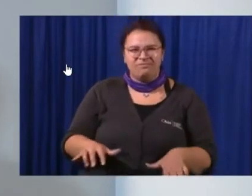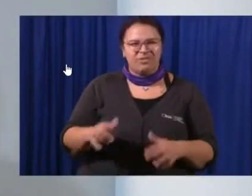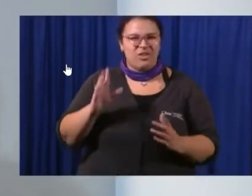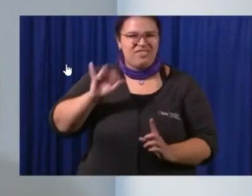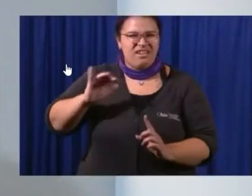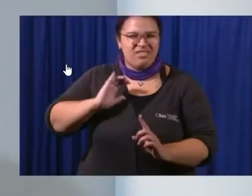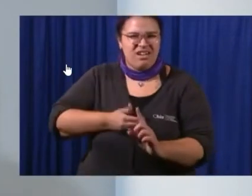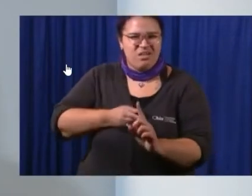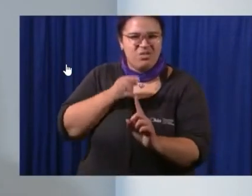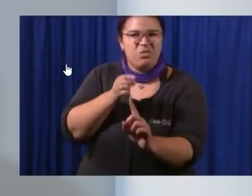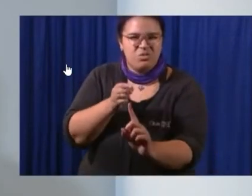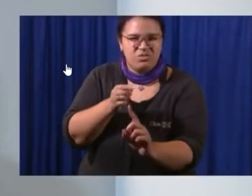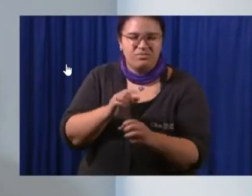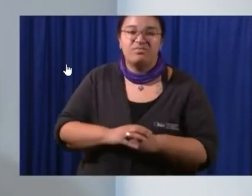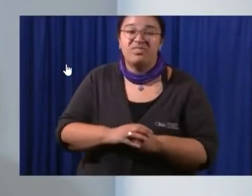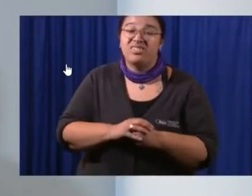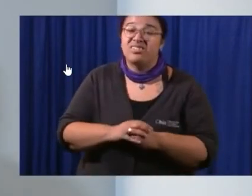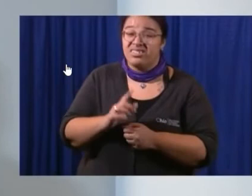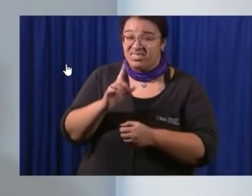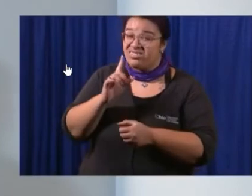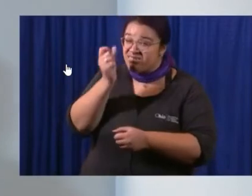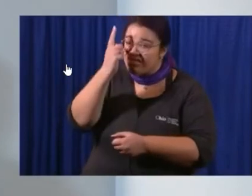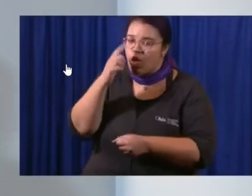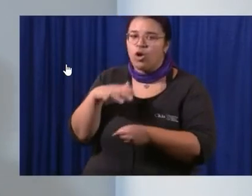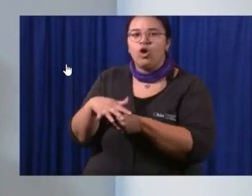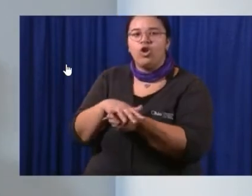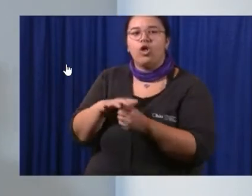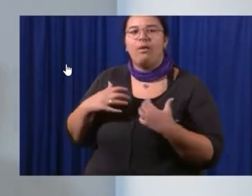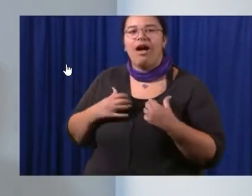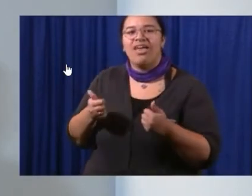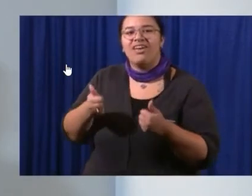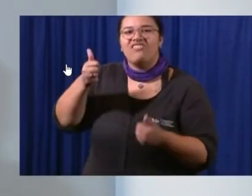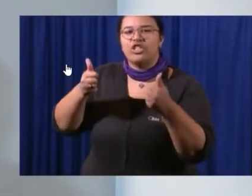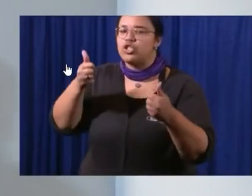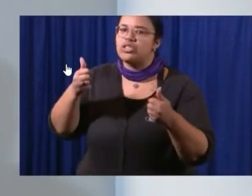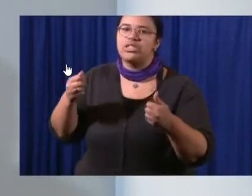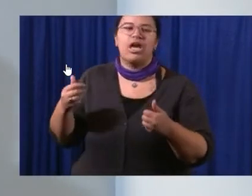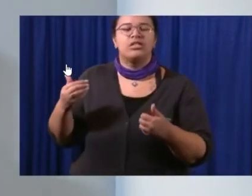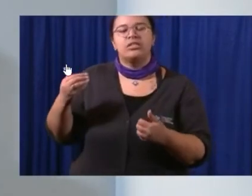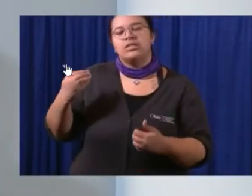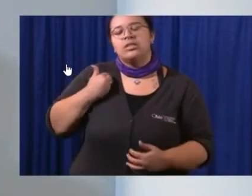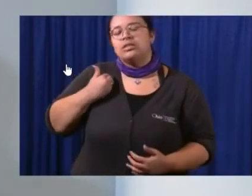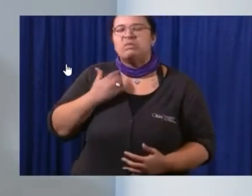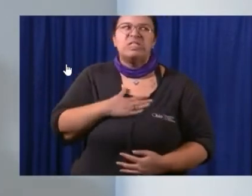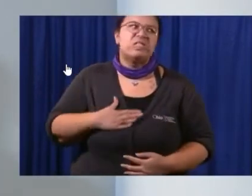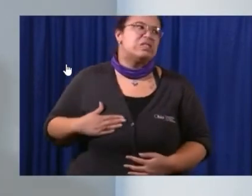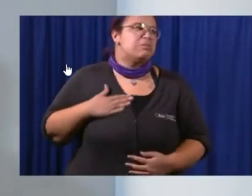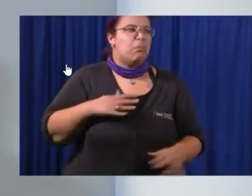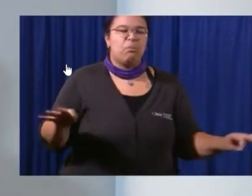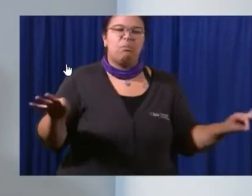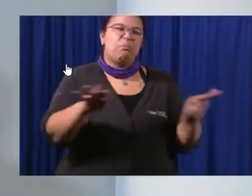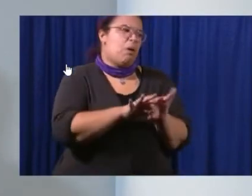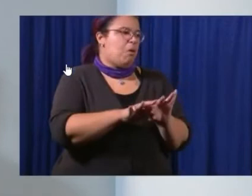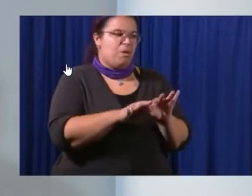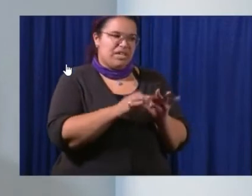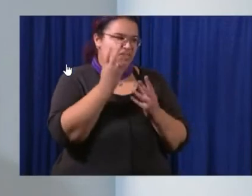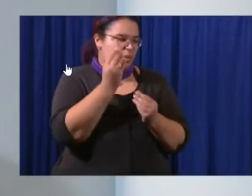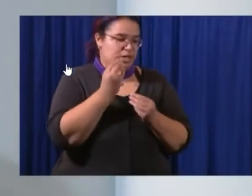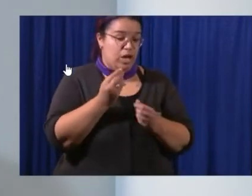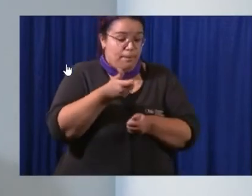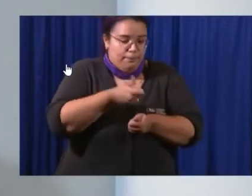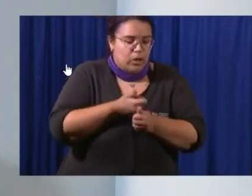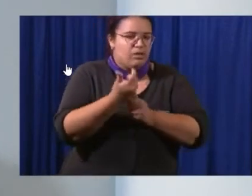officials were asking us for this. They were involved in the collaboration for us. That collaboration is necessary. We can make all the policies we want, but